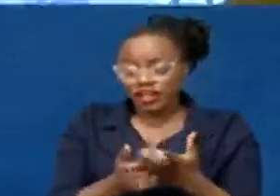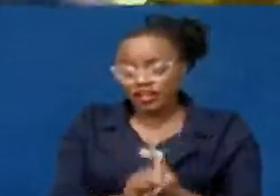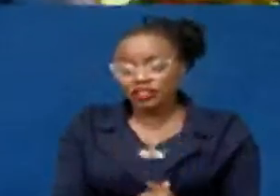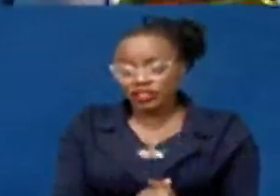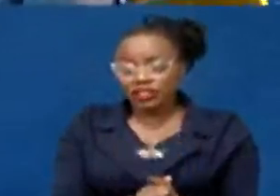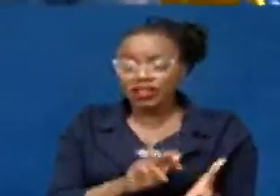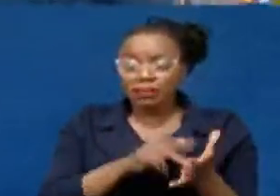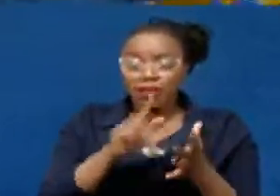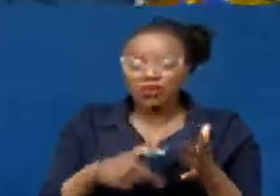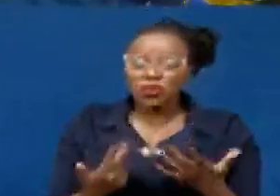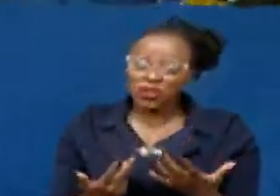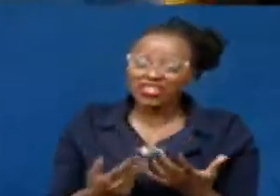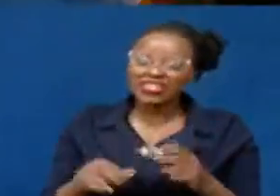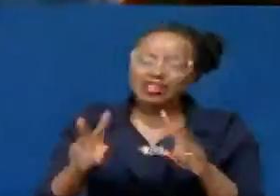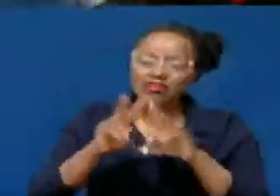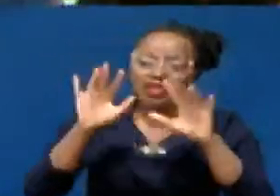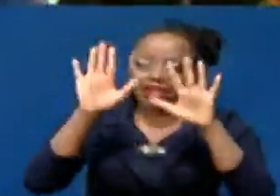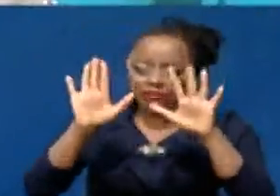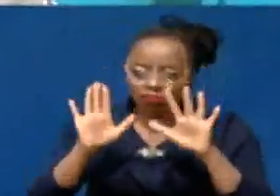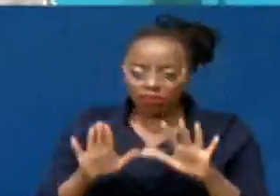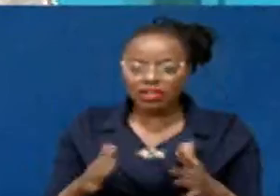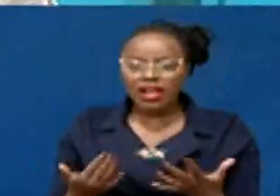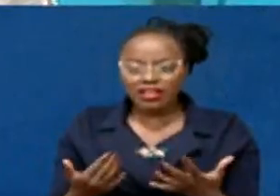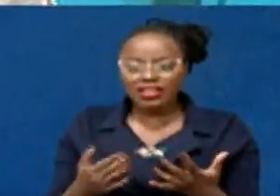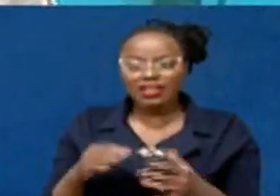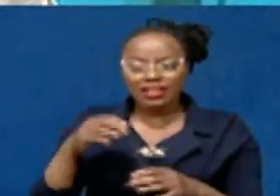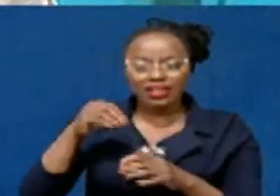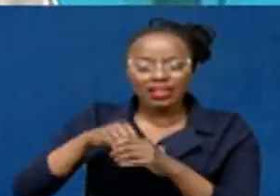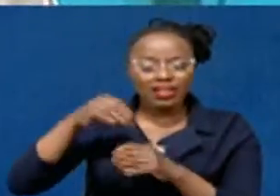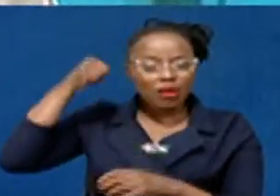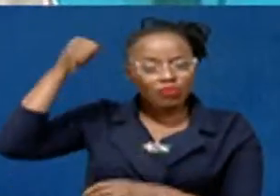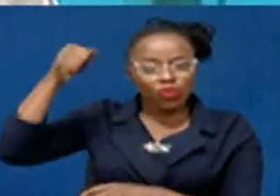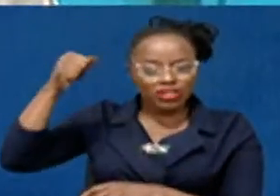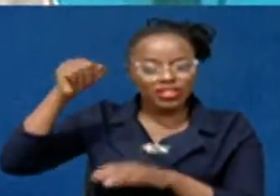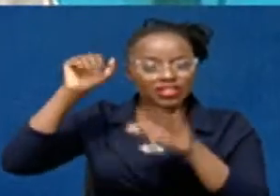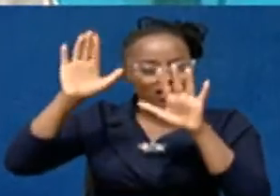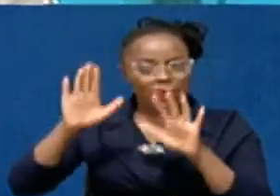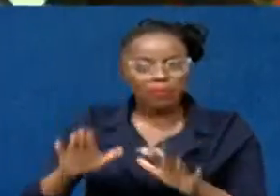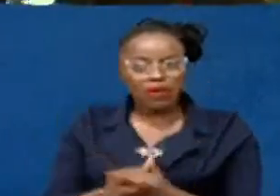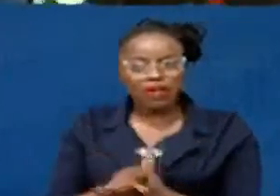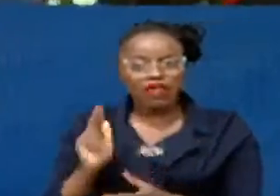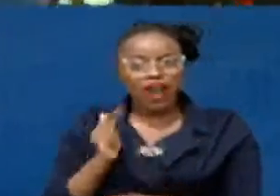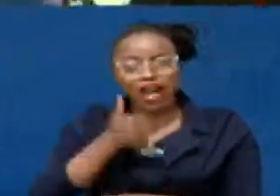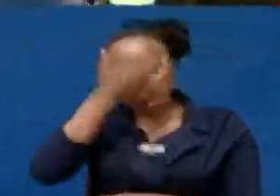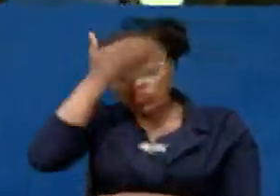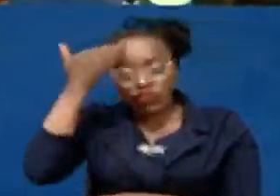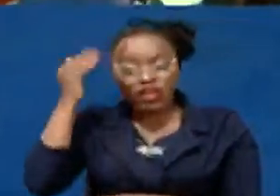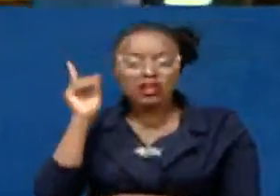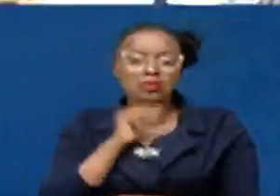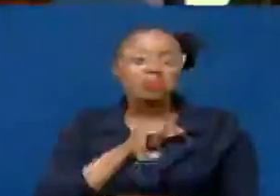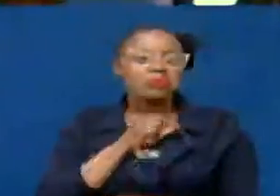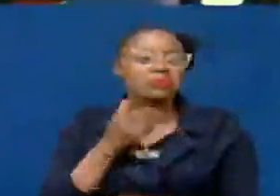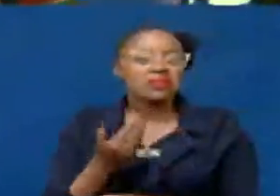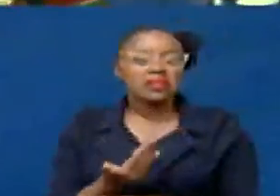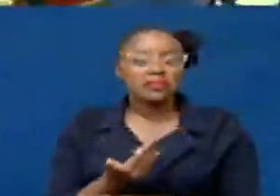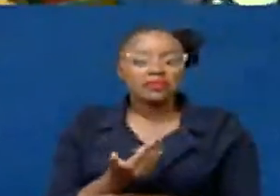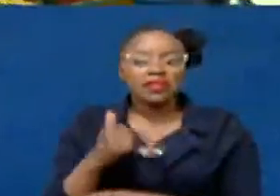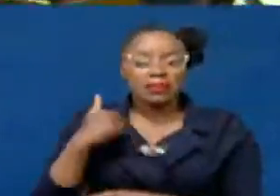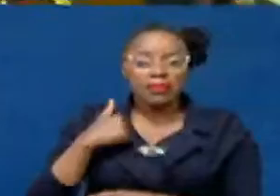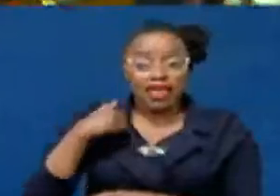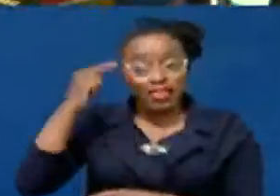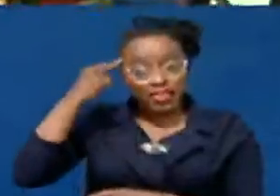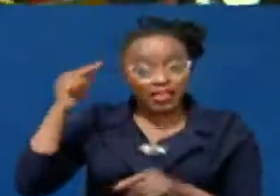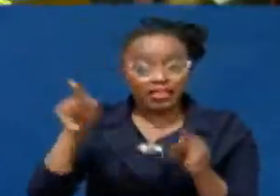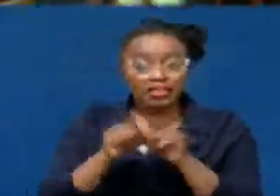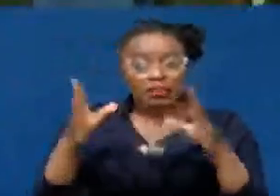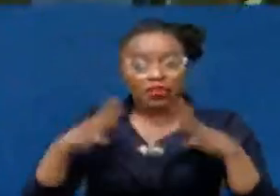is essential and necessary. Yes, in politics. Yes, tumesahau. And then I think even as